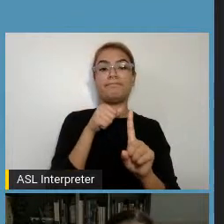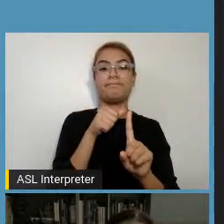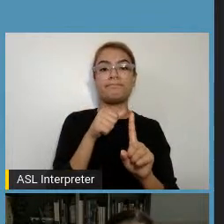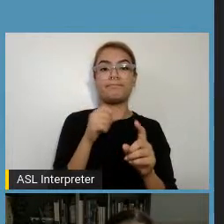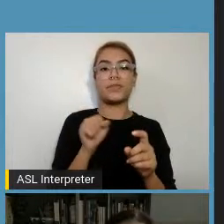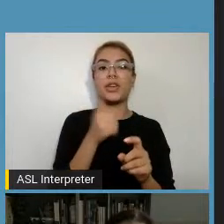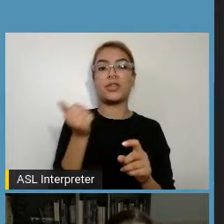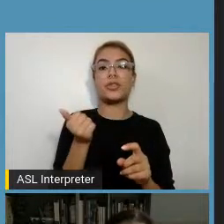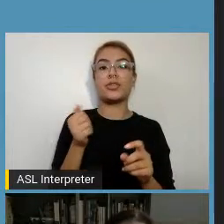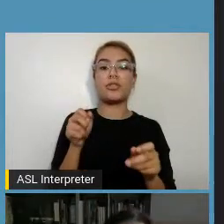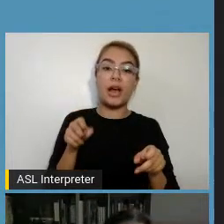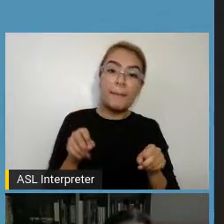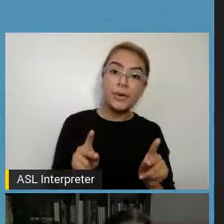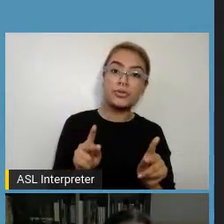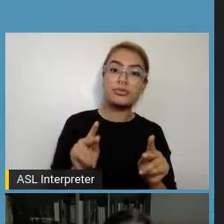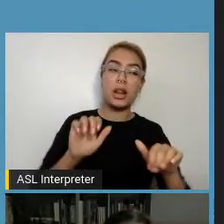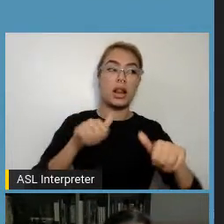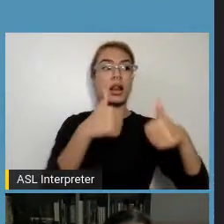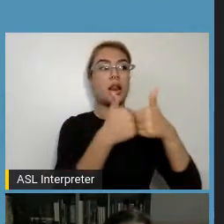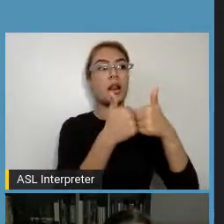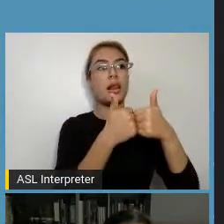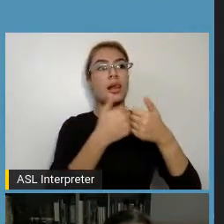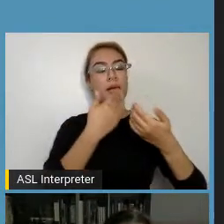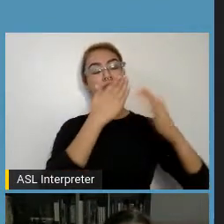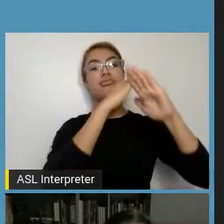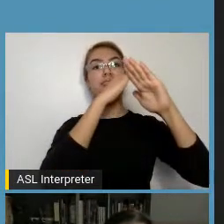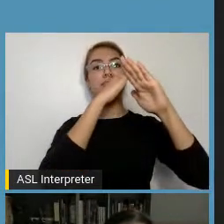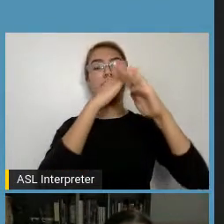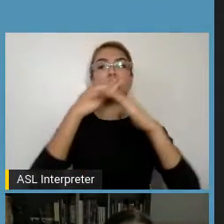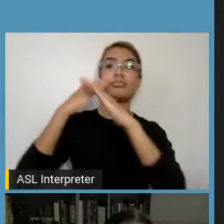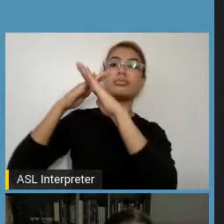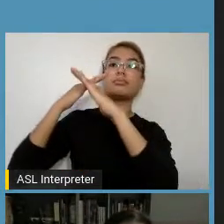other opportunities or challenges have come up.